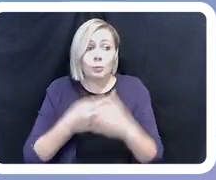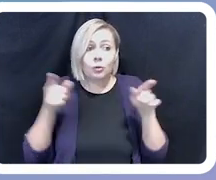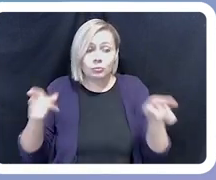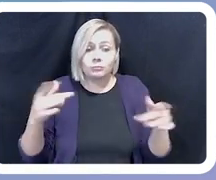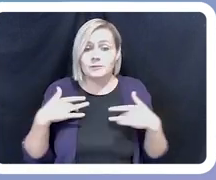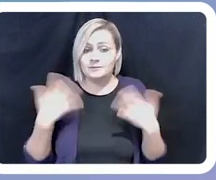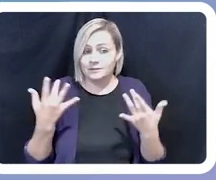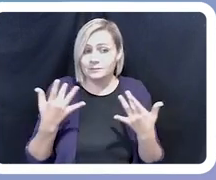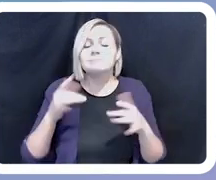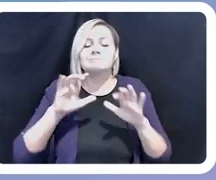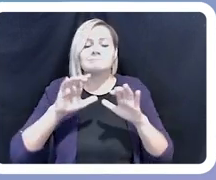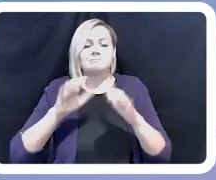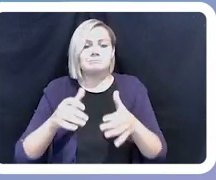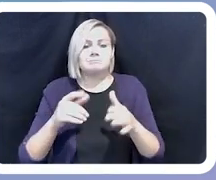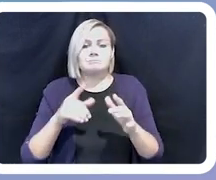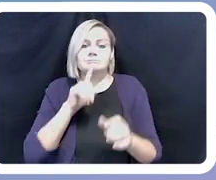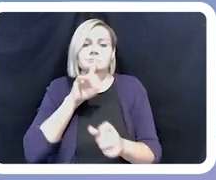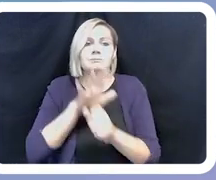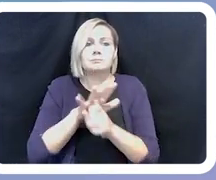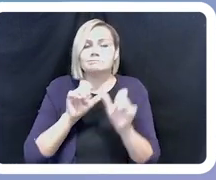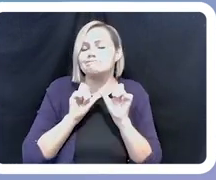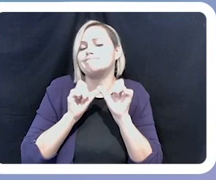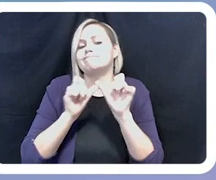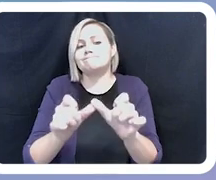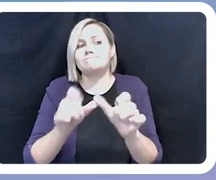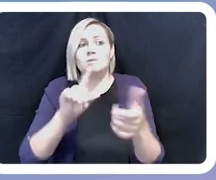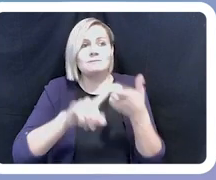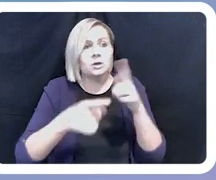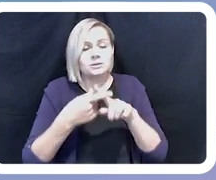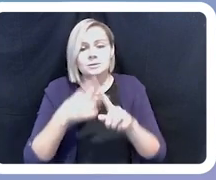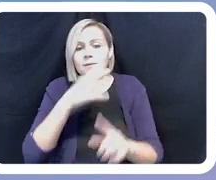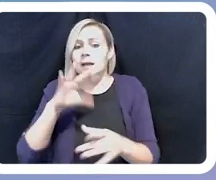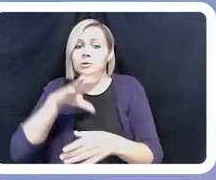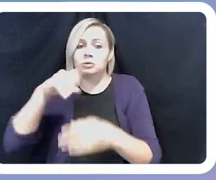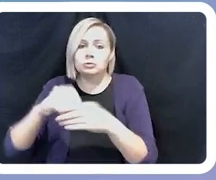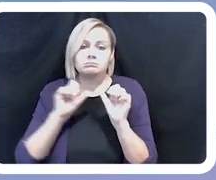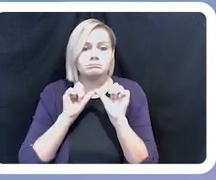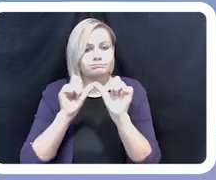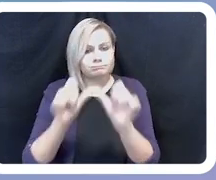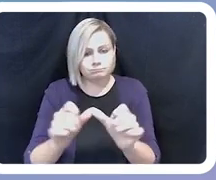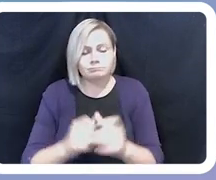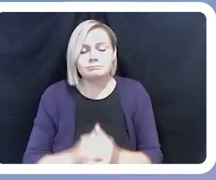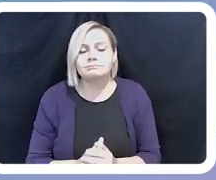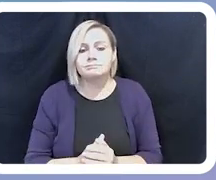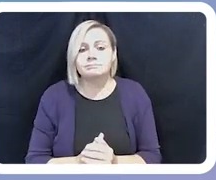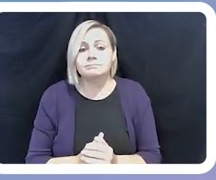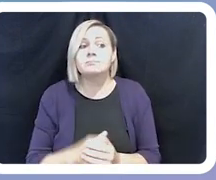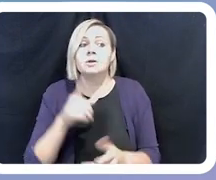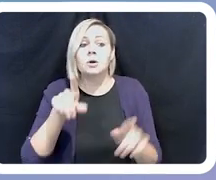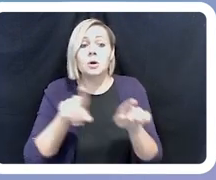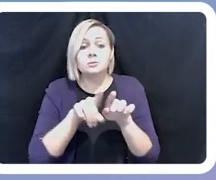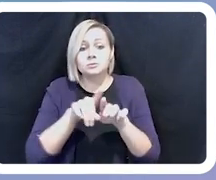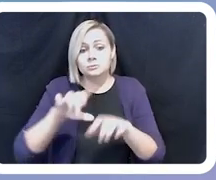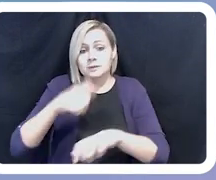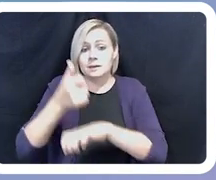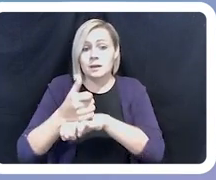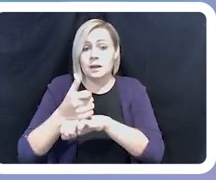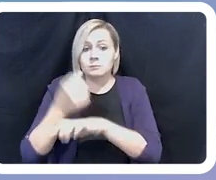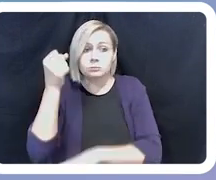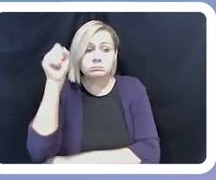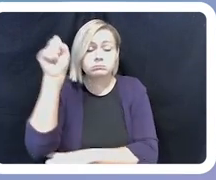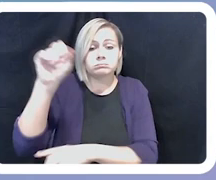chapter ensured that the pandemic did not stop friendship and inclusion. In addition to creating a resilient